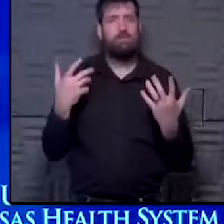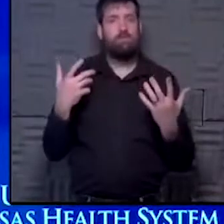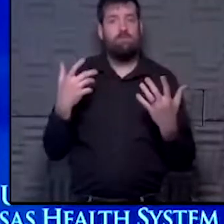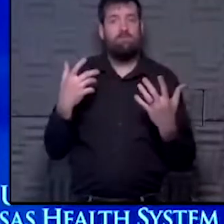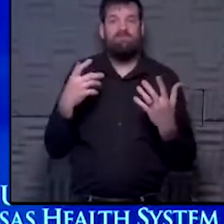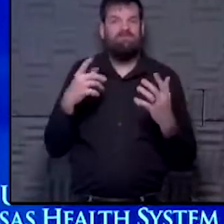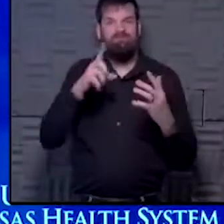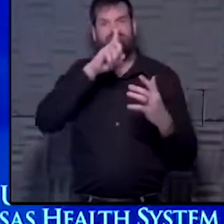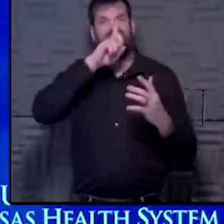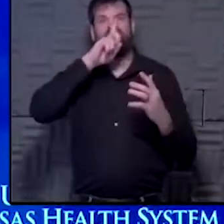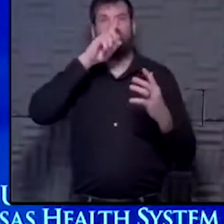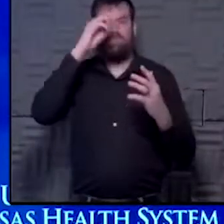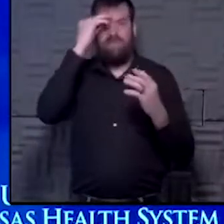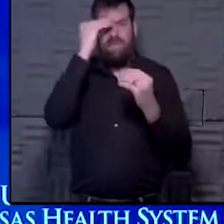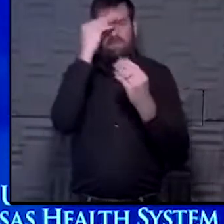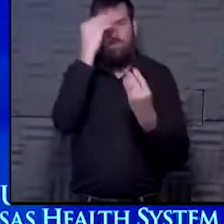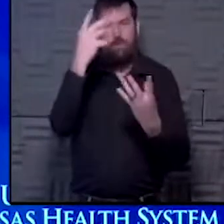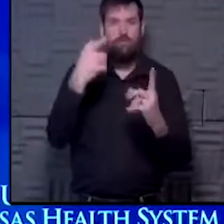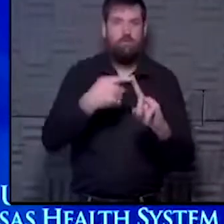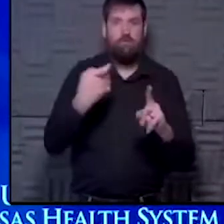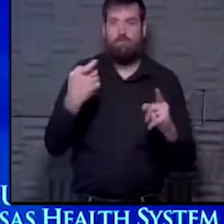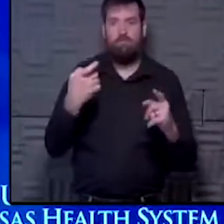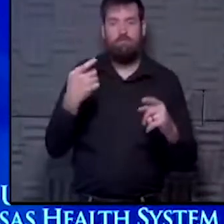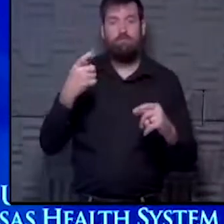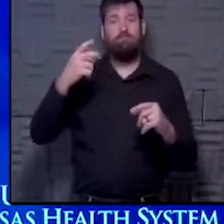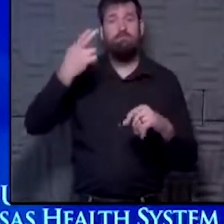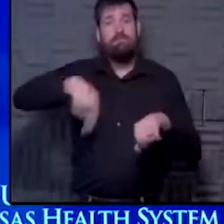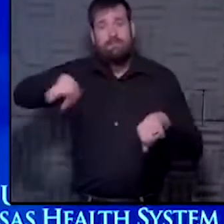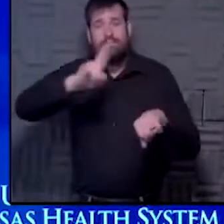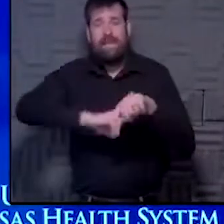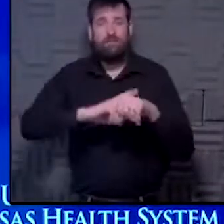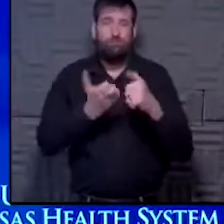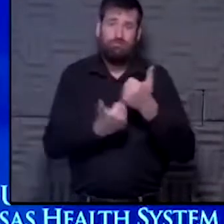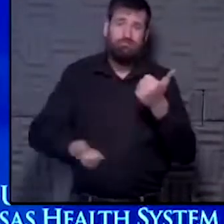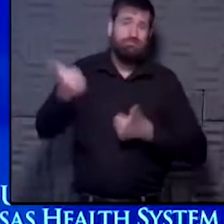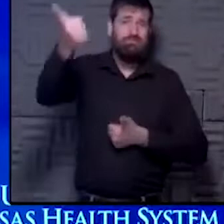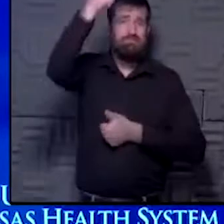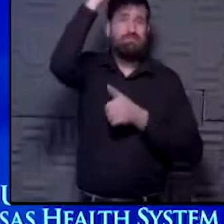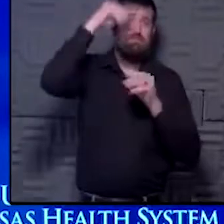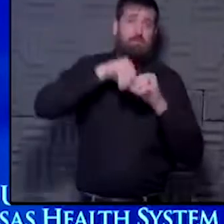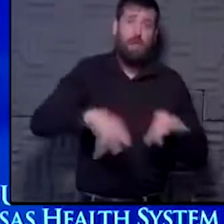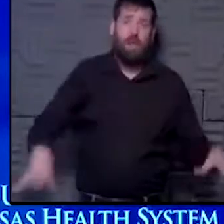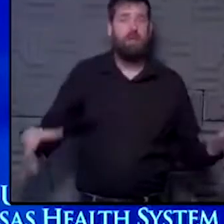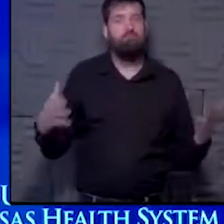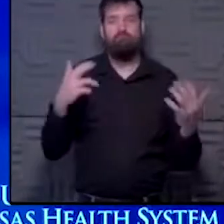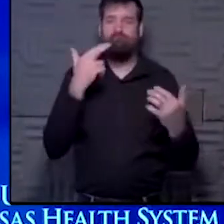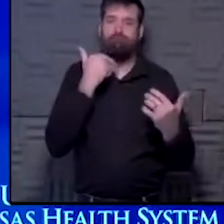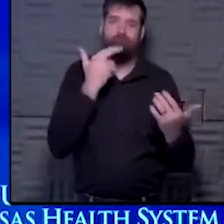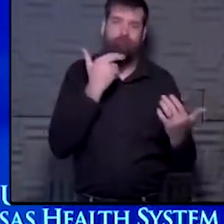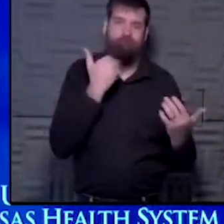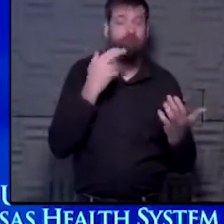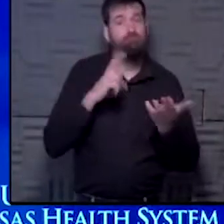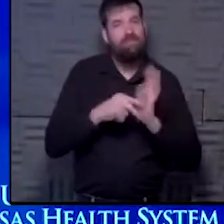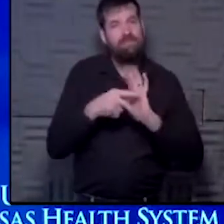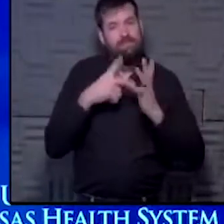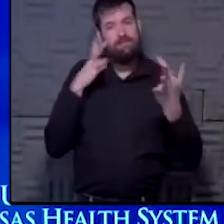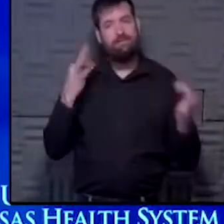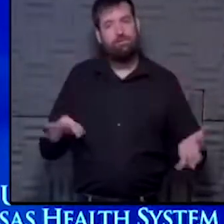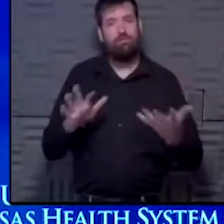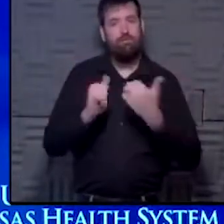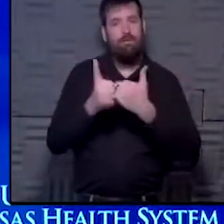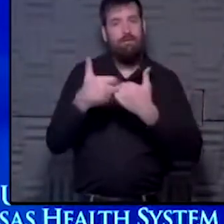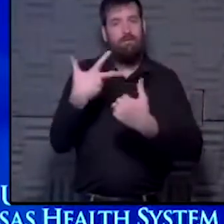being conveyed to every level from the national level has been scarce at times, and that's made decisions around how to